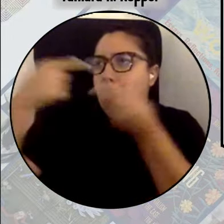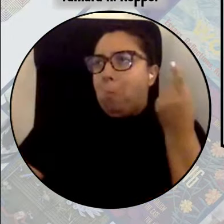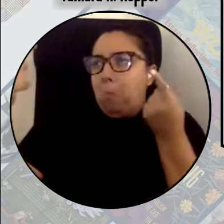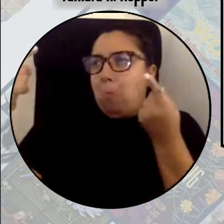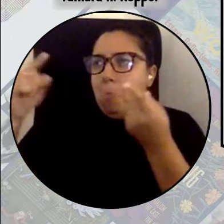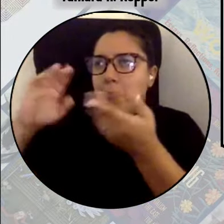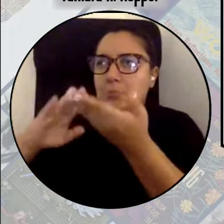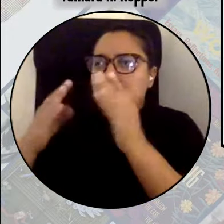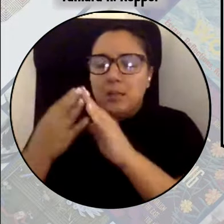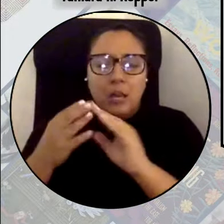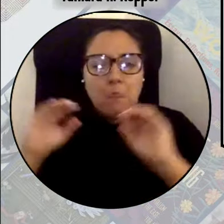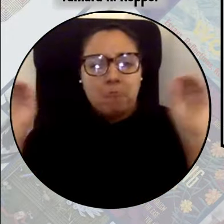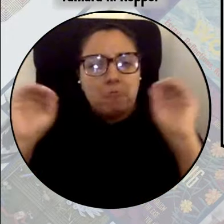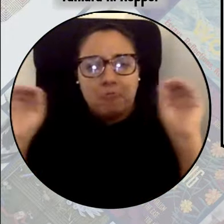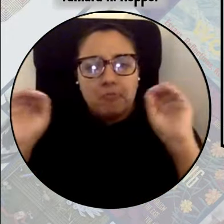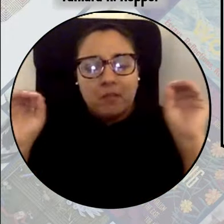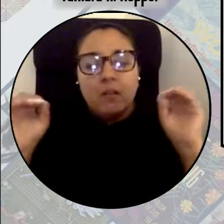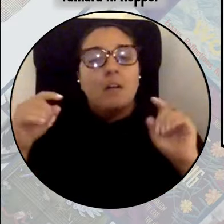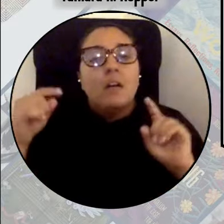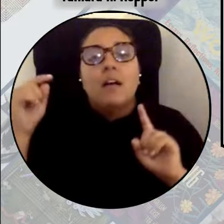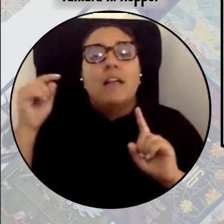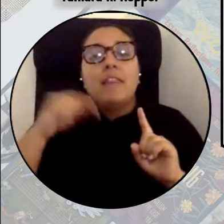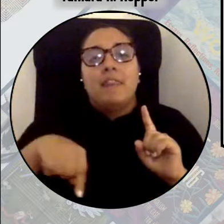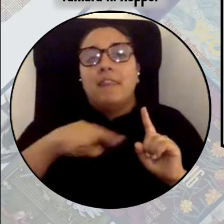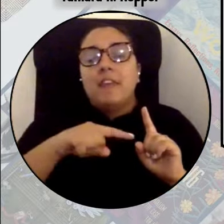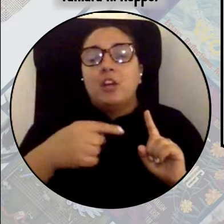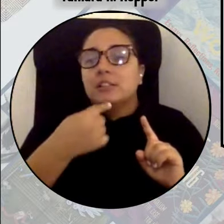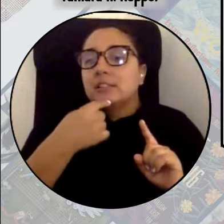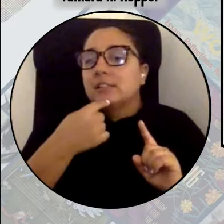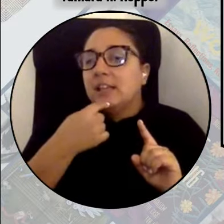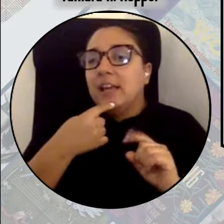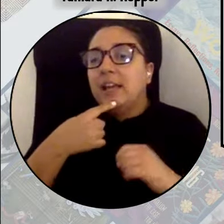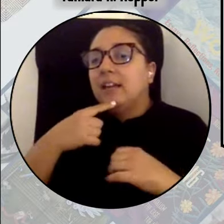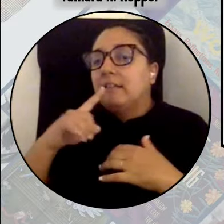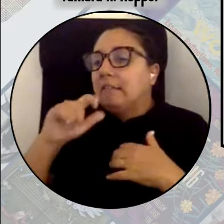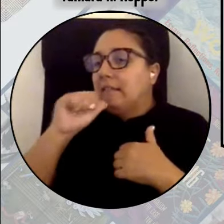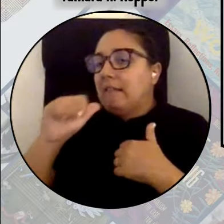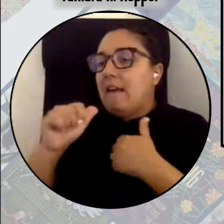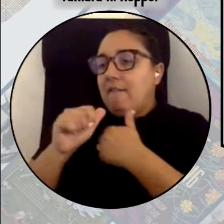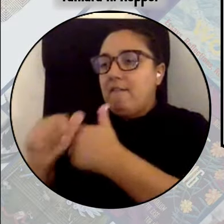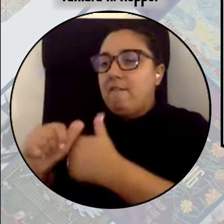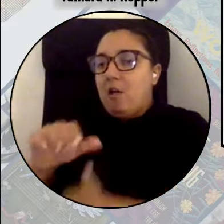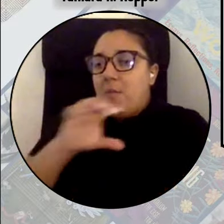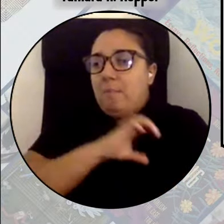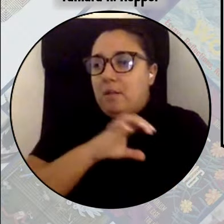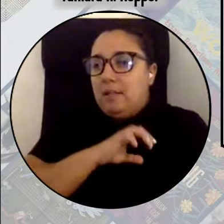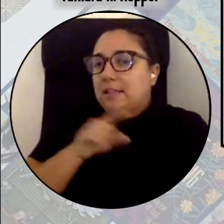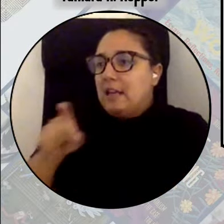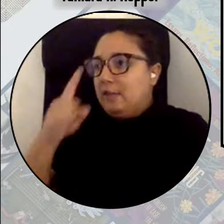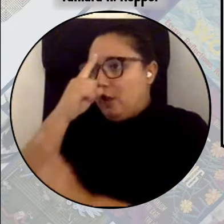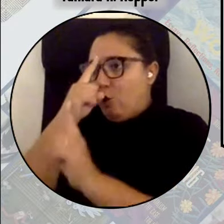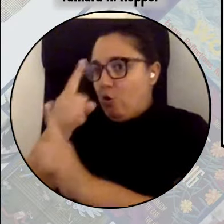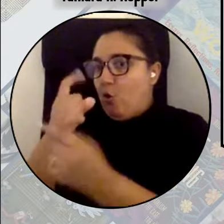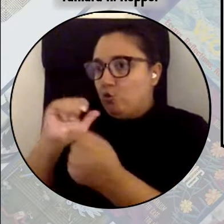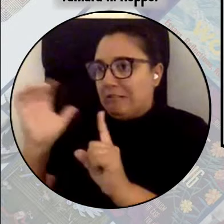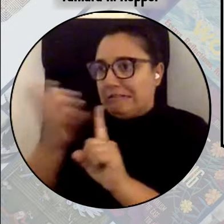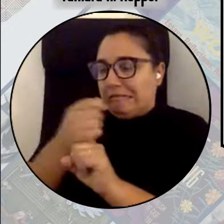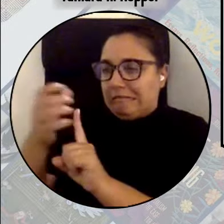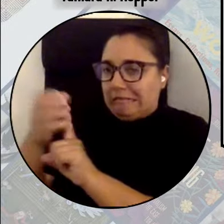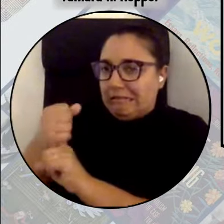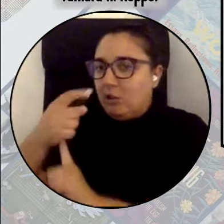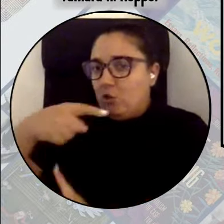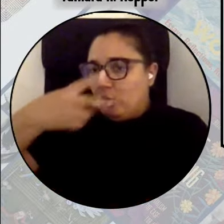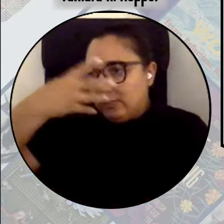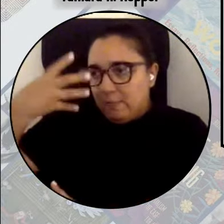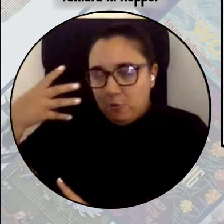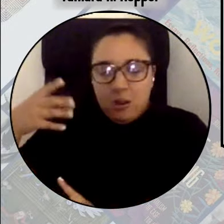non-cooperation, telling their police and jail personnel to refuse assistance of federal immigration authorities in their efforts to deport immigrants. So let's talk about